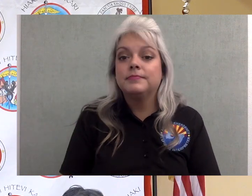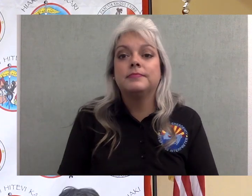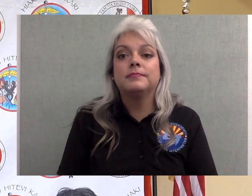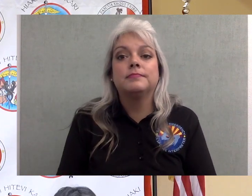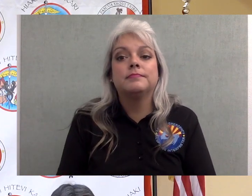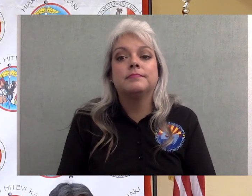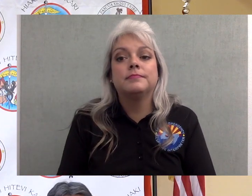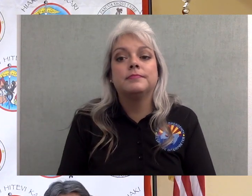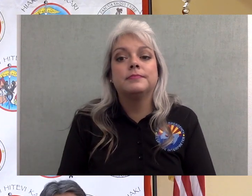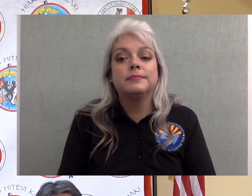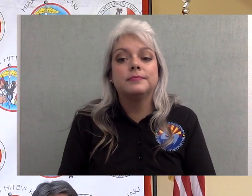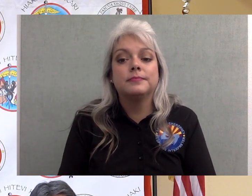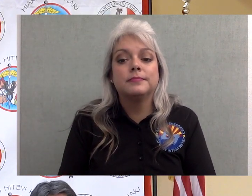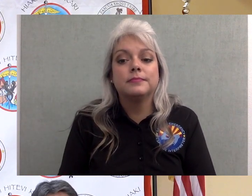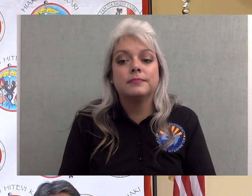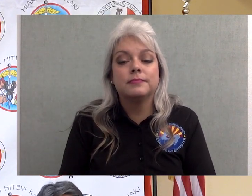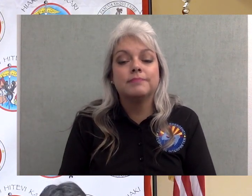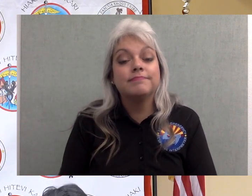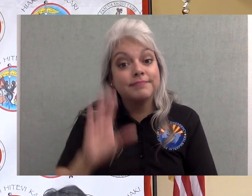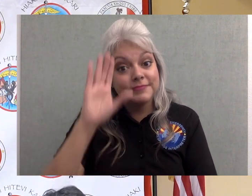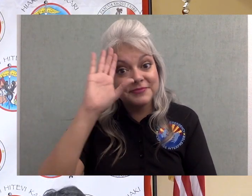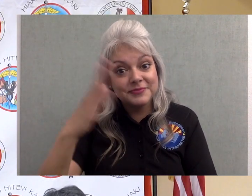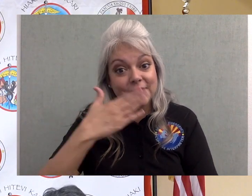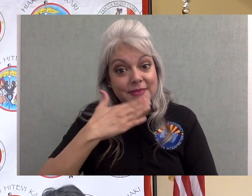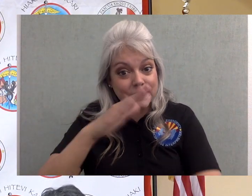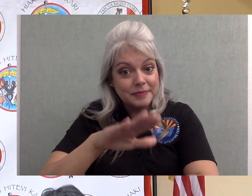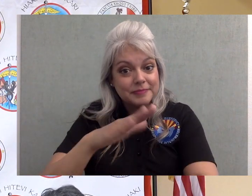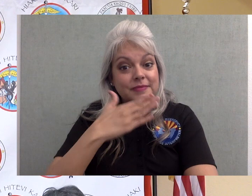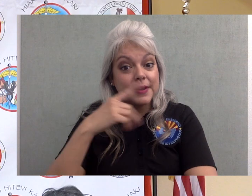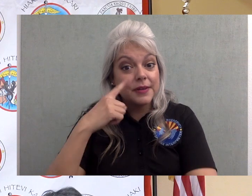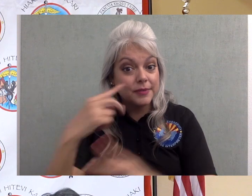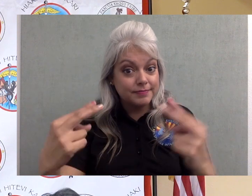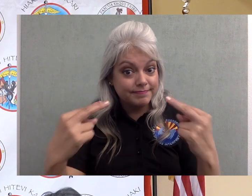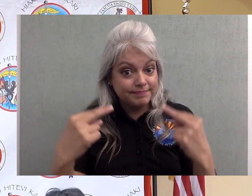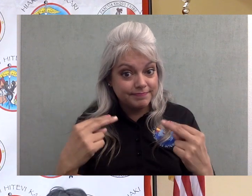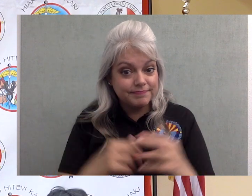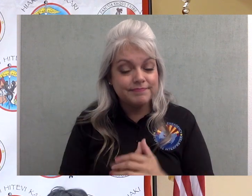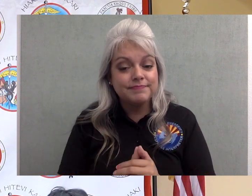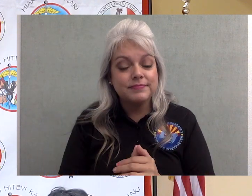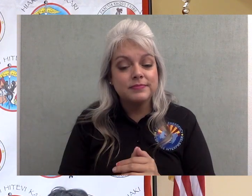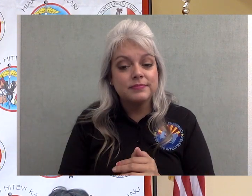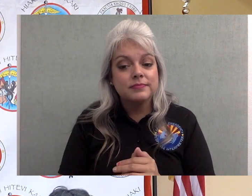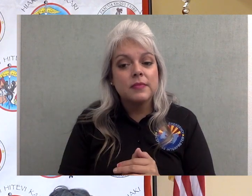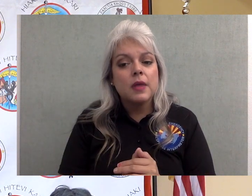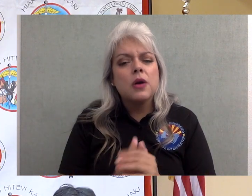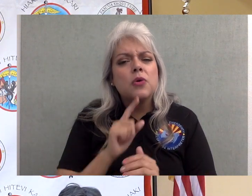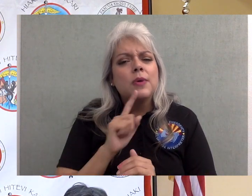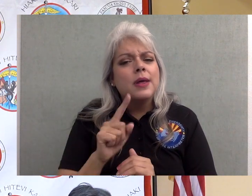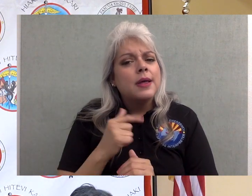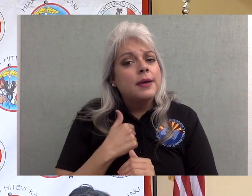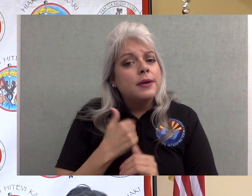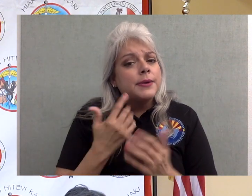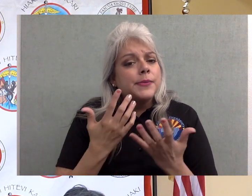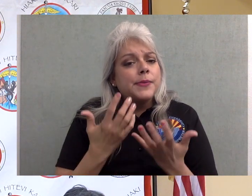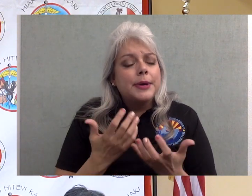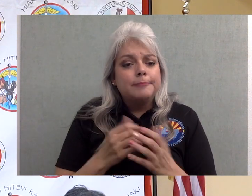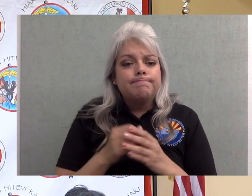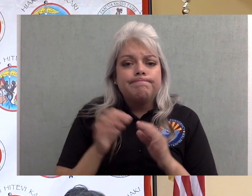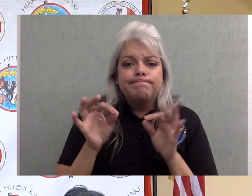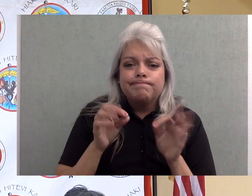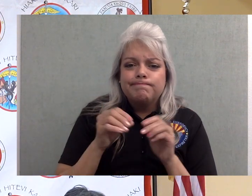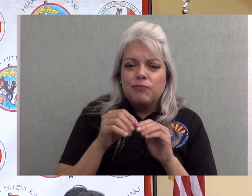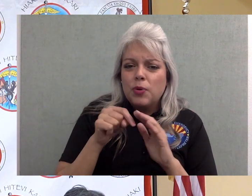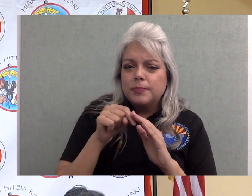Go ahead. Buenas tardes, thank you for tuning in. What I want to do is just give you a little bit more